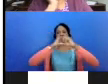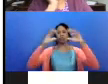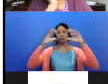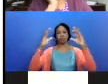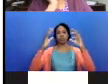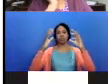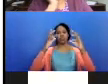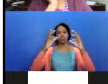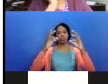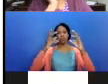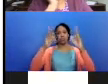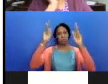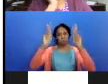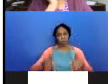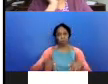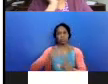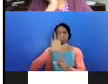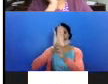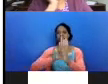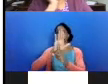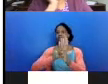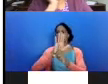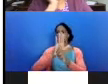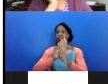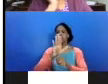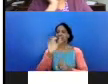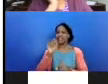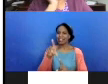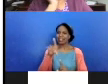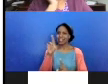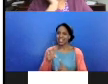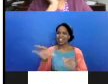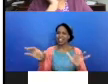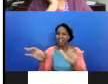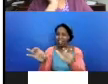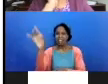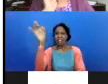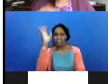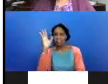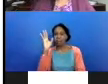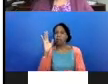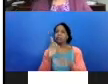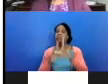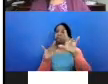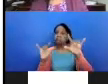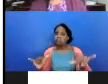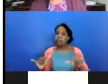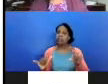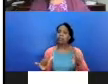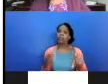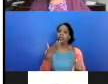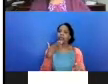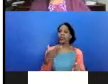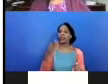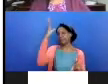taking him in the opposite direction, that he still may want to be a caring, loving dad, even though he's perpetrating abuse, that I can be in those